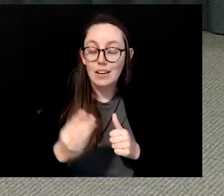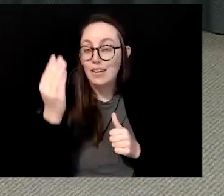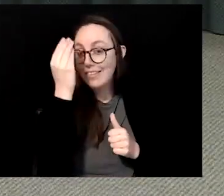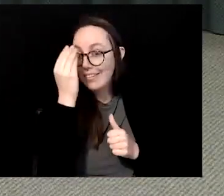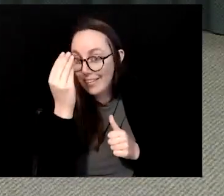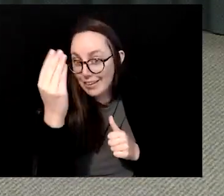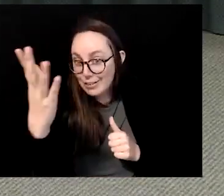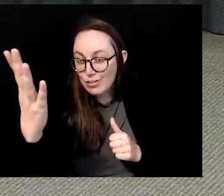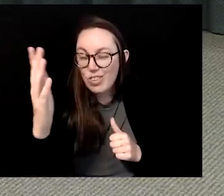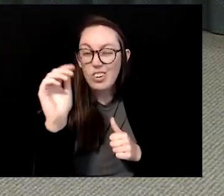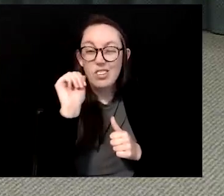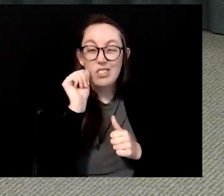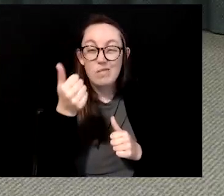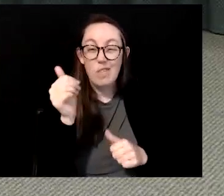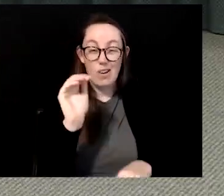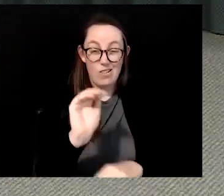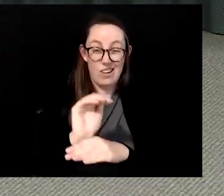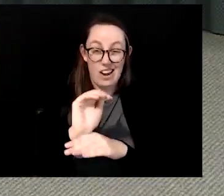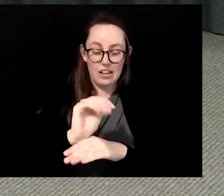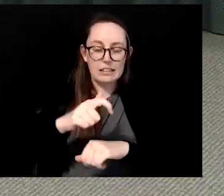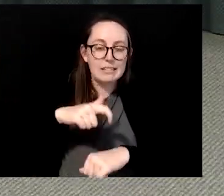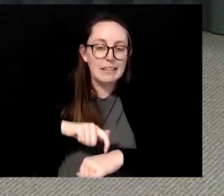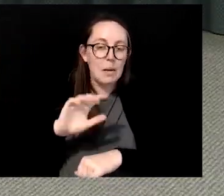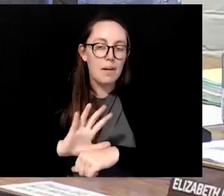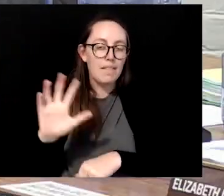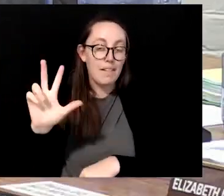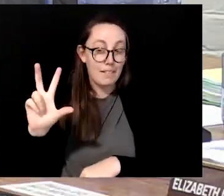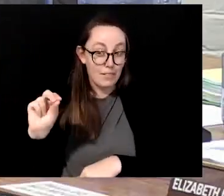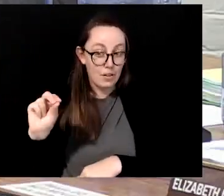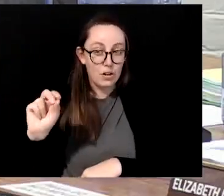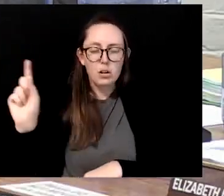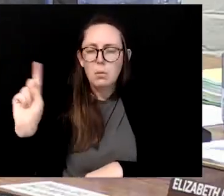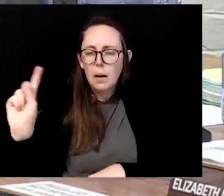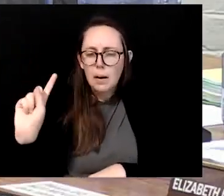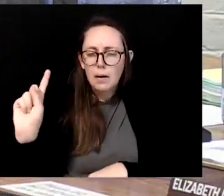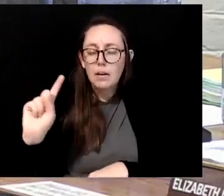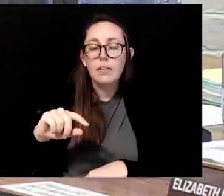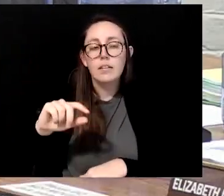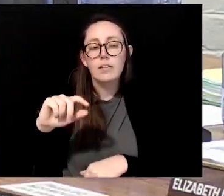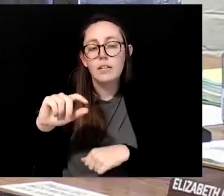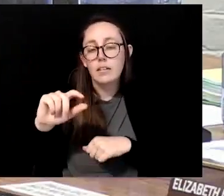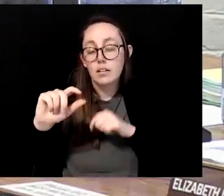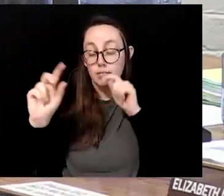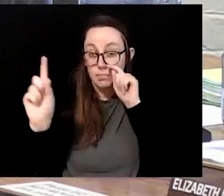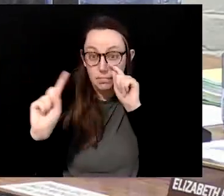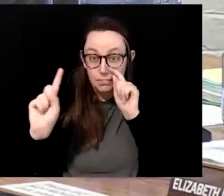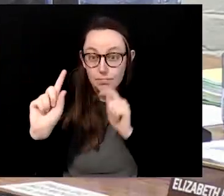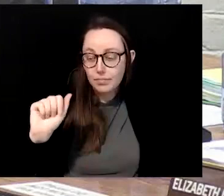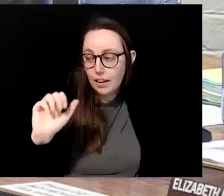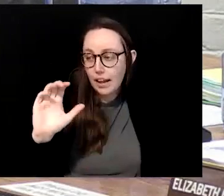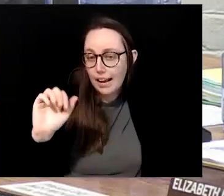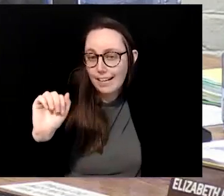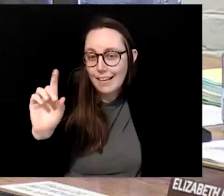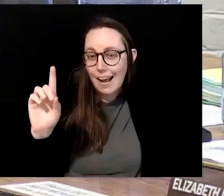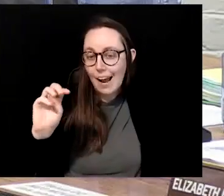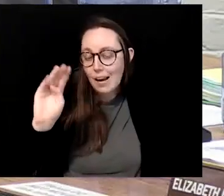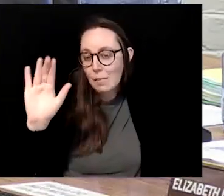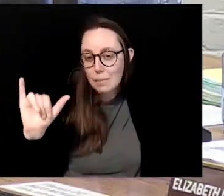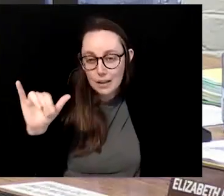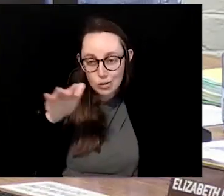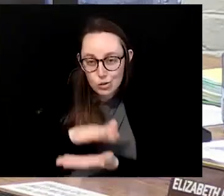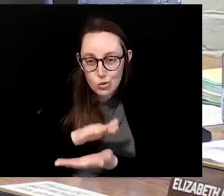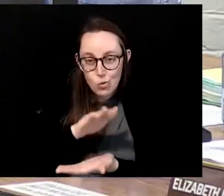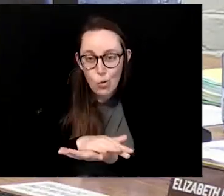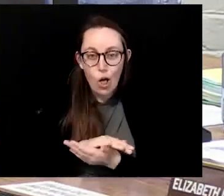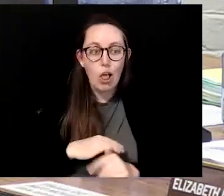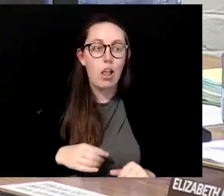uh at the um Academy School uh there's going to be uh first uh